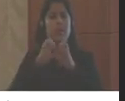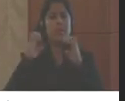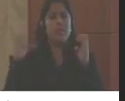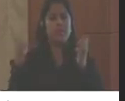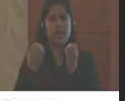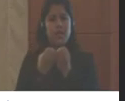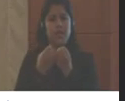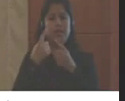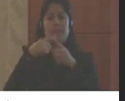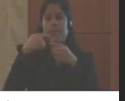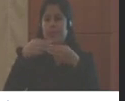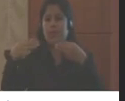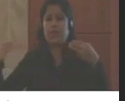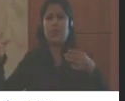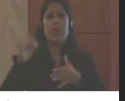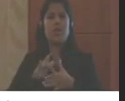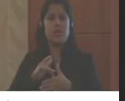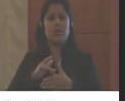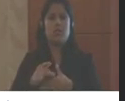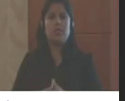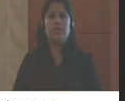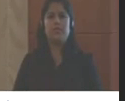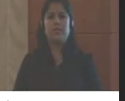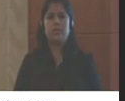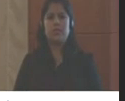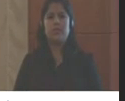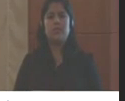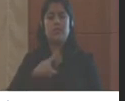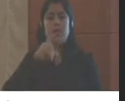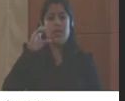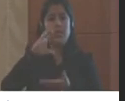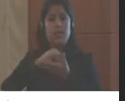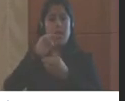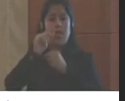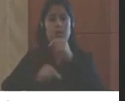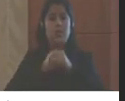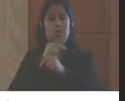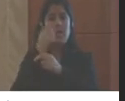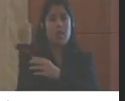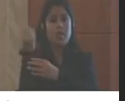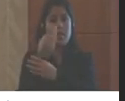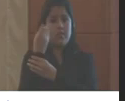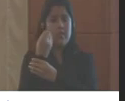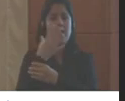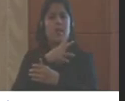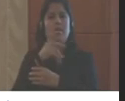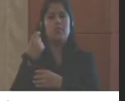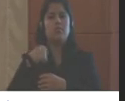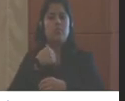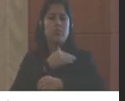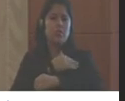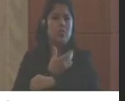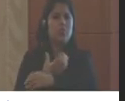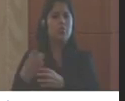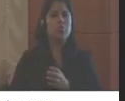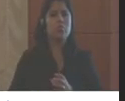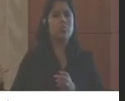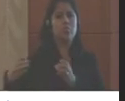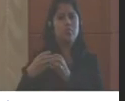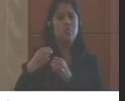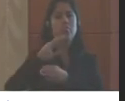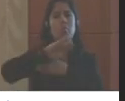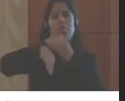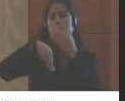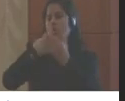as the participation of the private sector for risk mitigation. The National Emergency Center is a joint